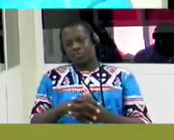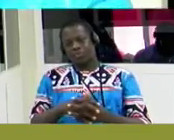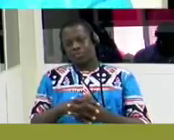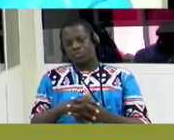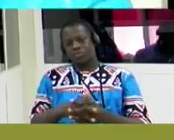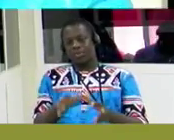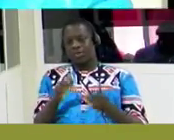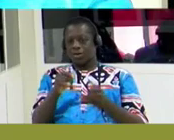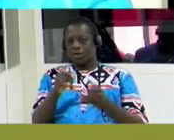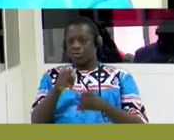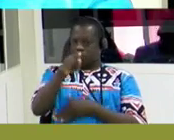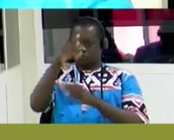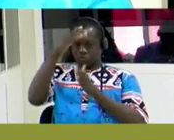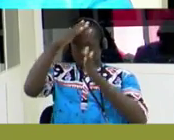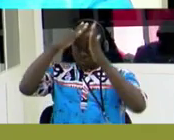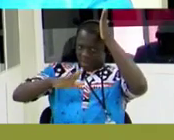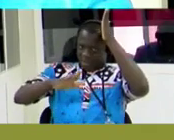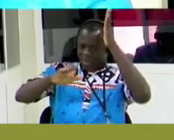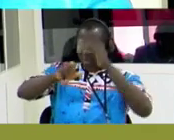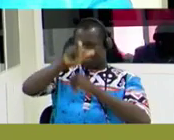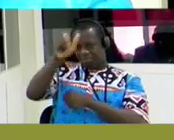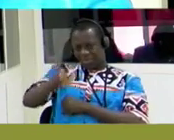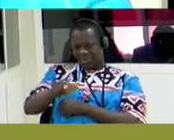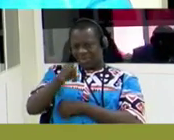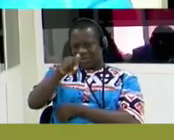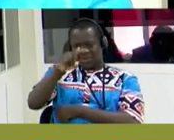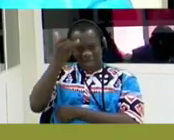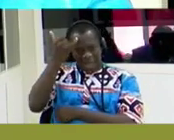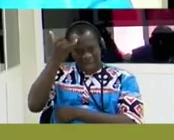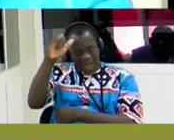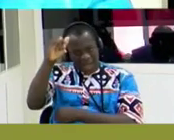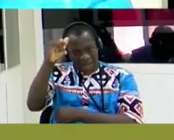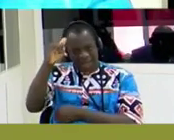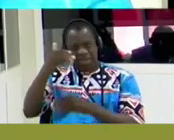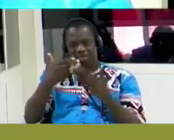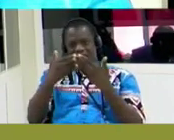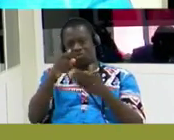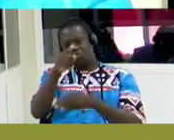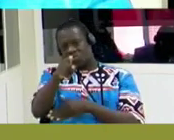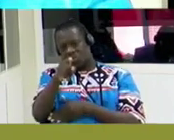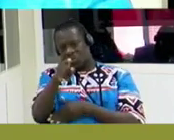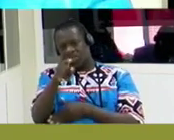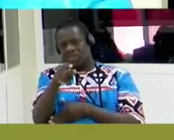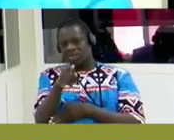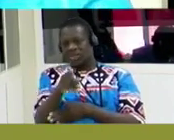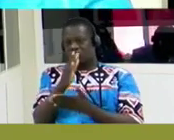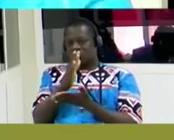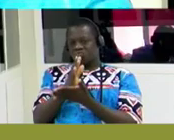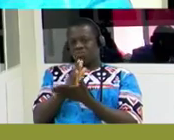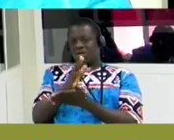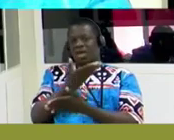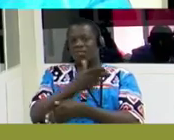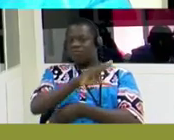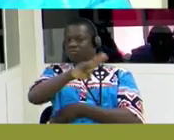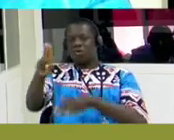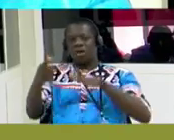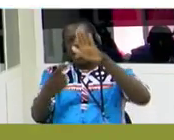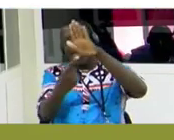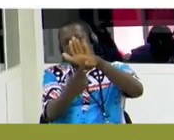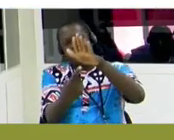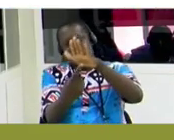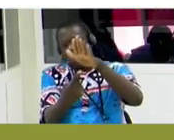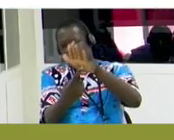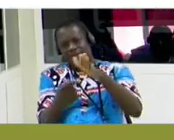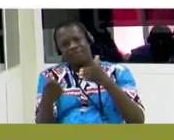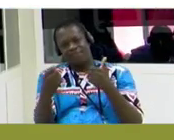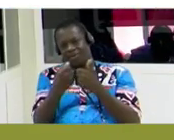soldier, does that suggest to you that there was, in fact, perhaps no significant fighting?